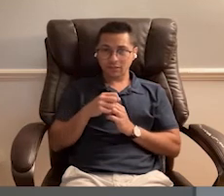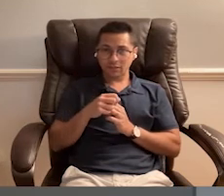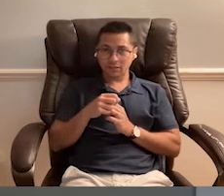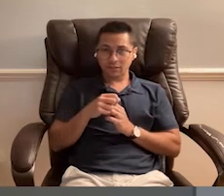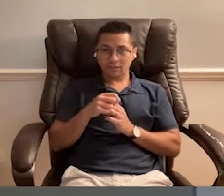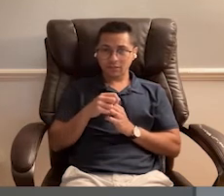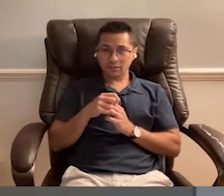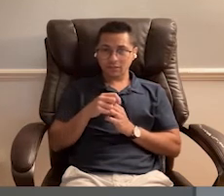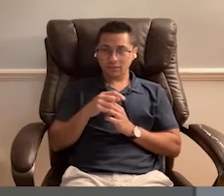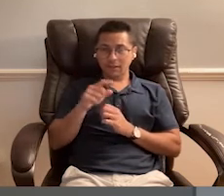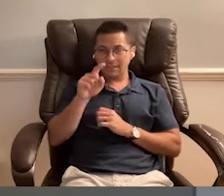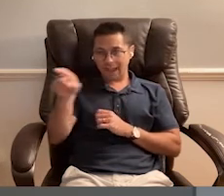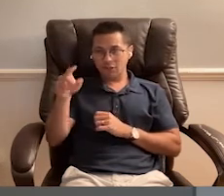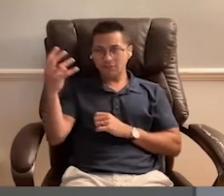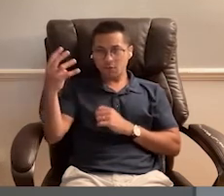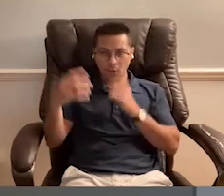was super advanced.